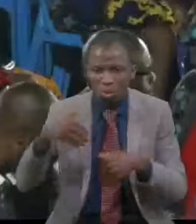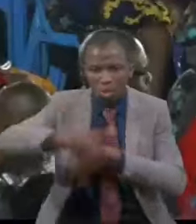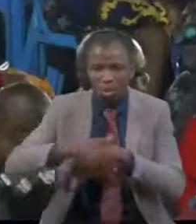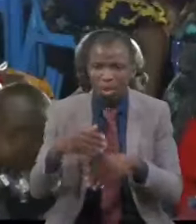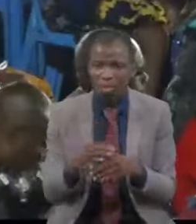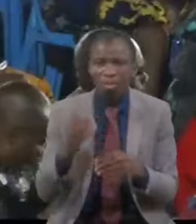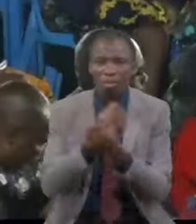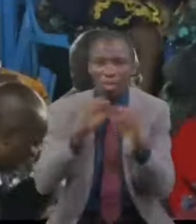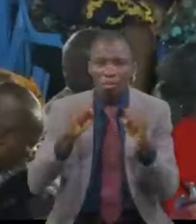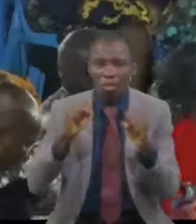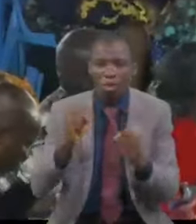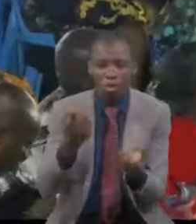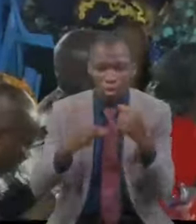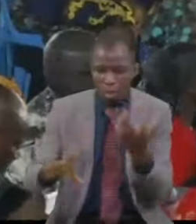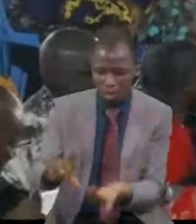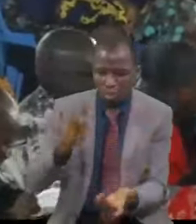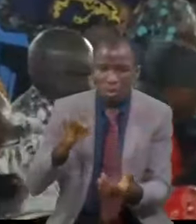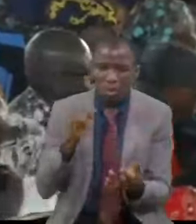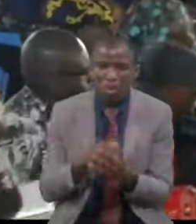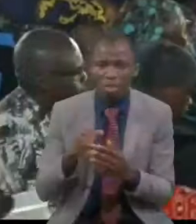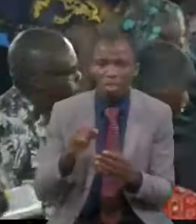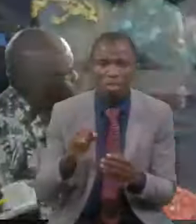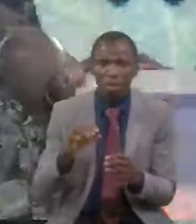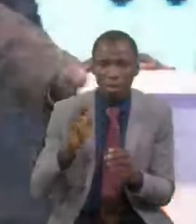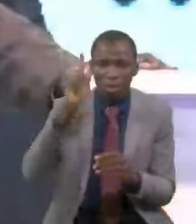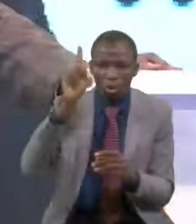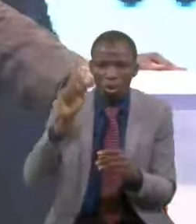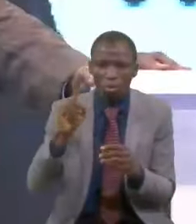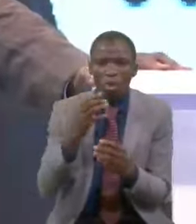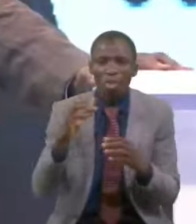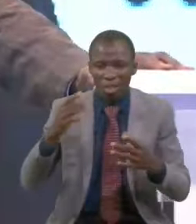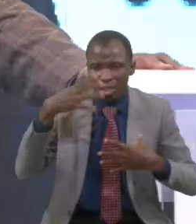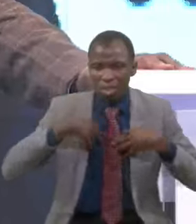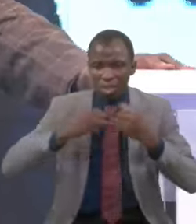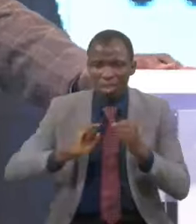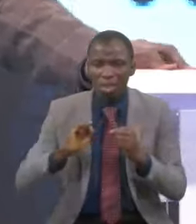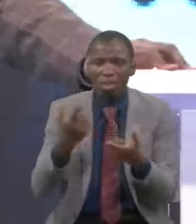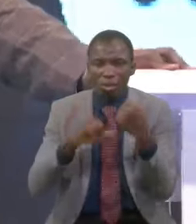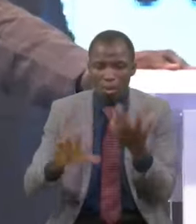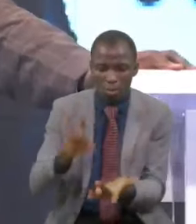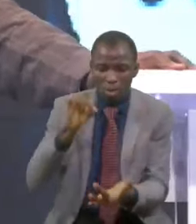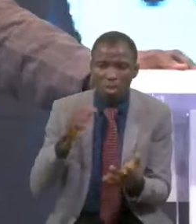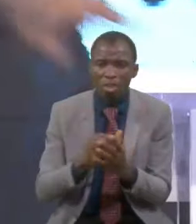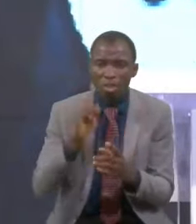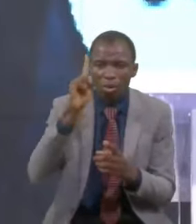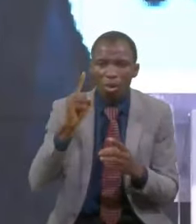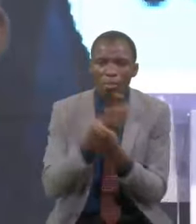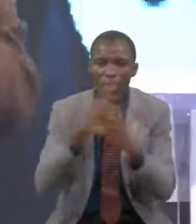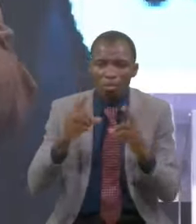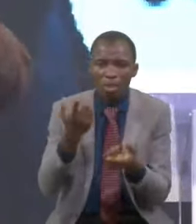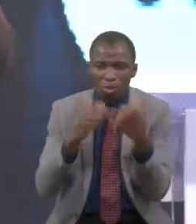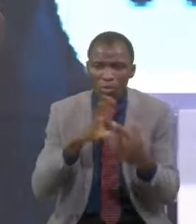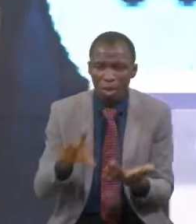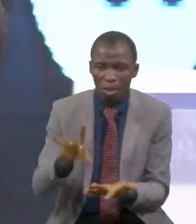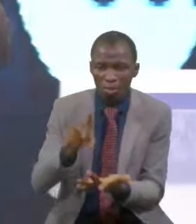pick it up. Forgiveness, come and pick it up. Healing, come and pick yours. Deliverance, come and pick